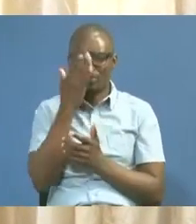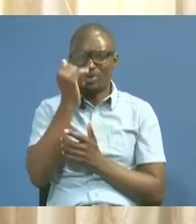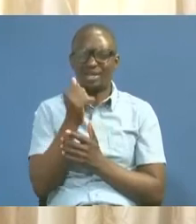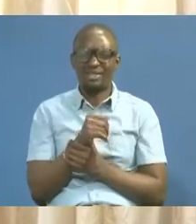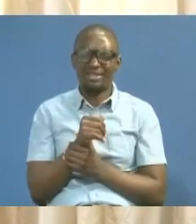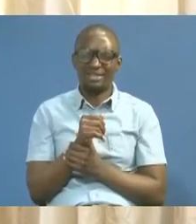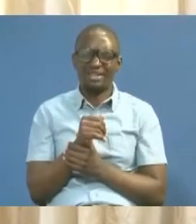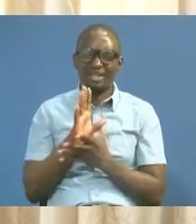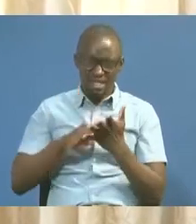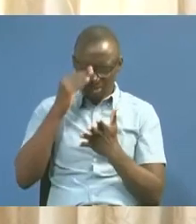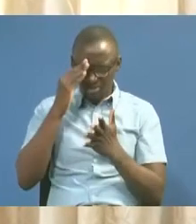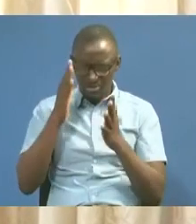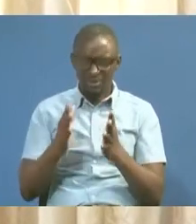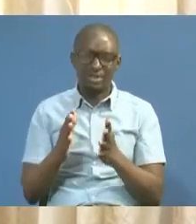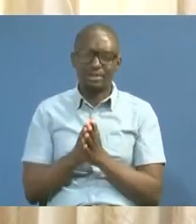fail and